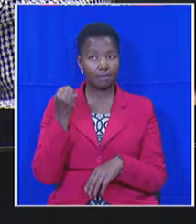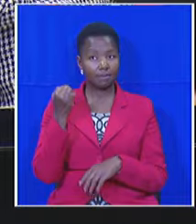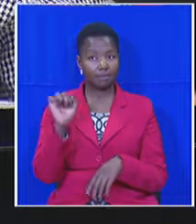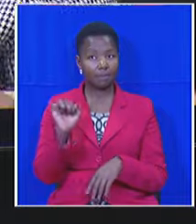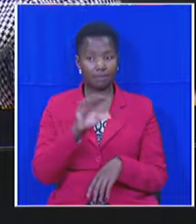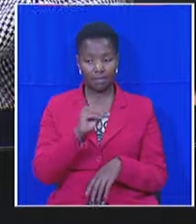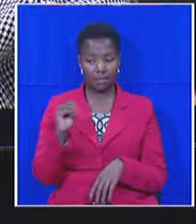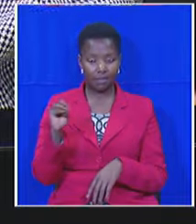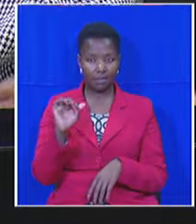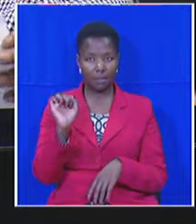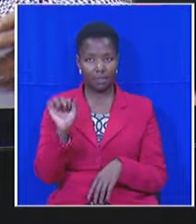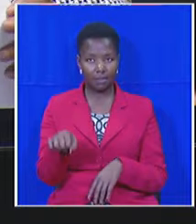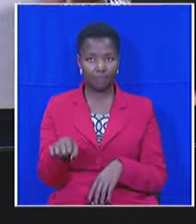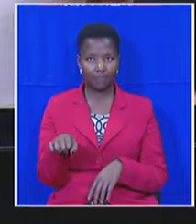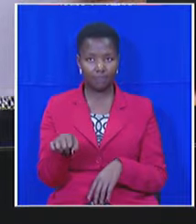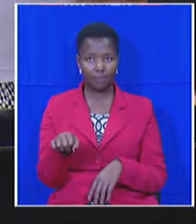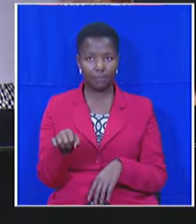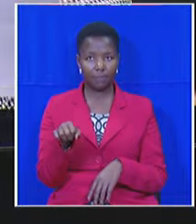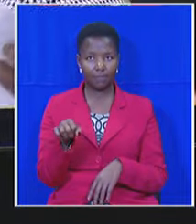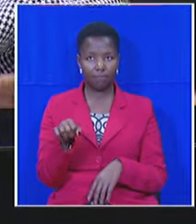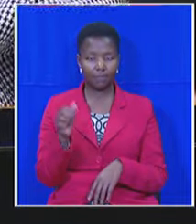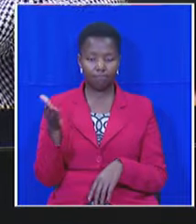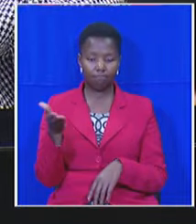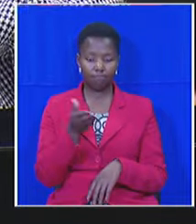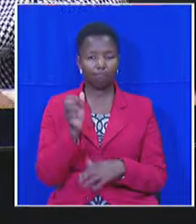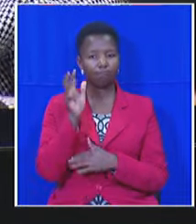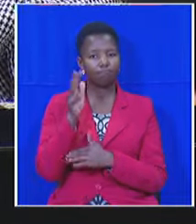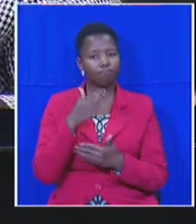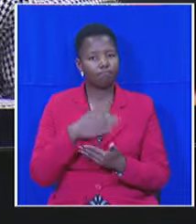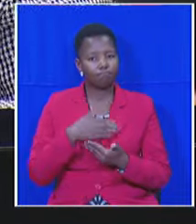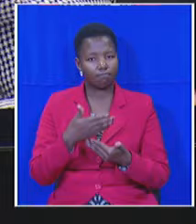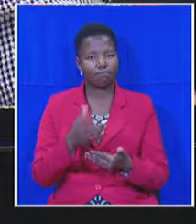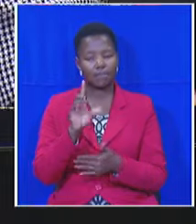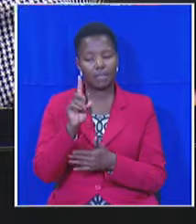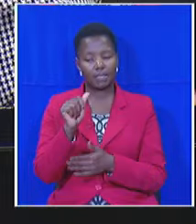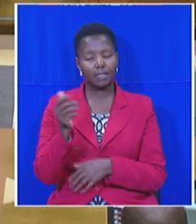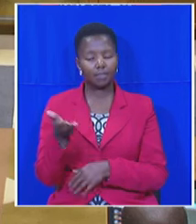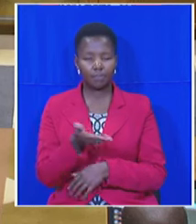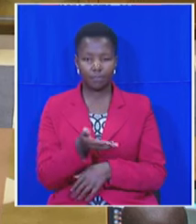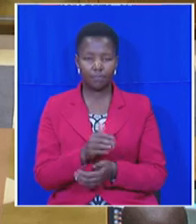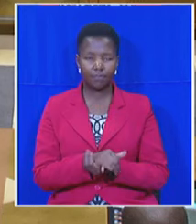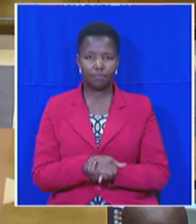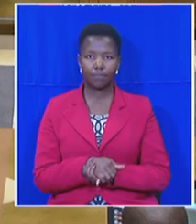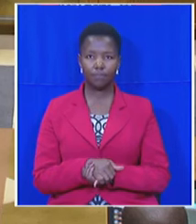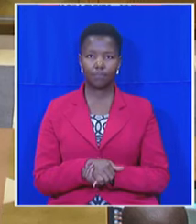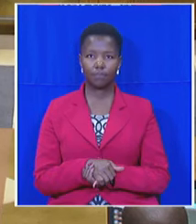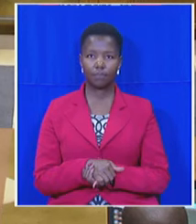objections? There is a call for declarations. I will allow the DA to the podium.